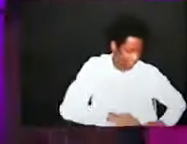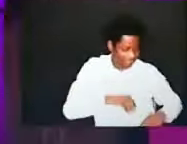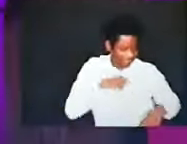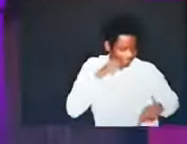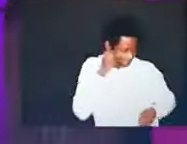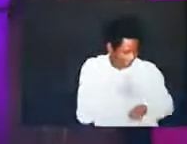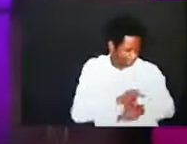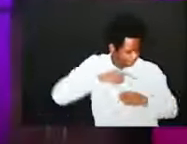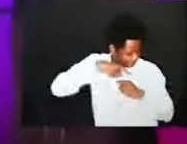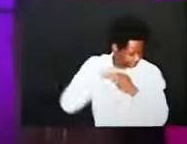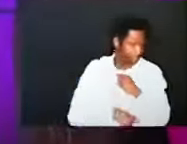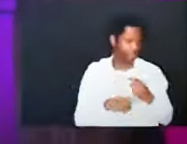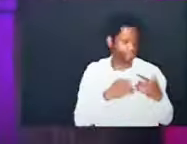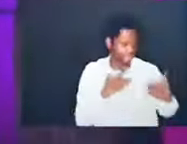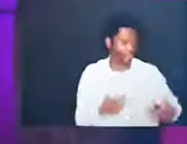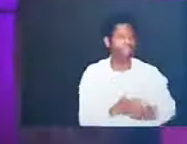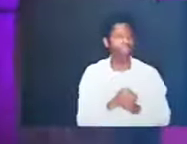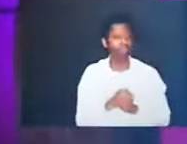so